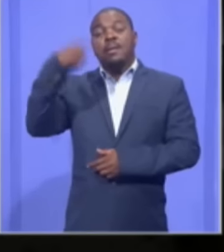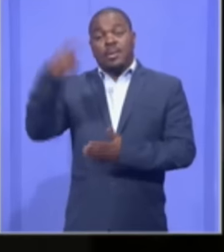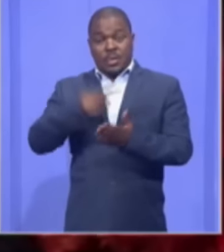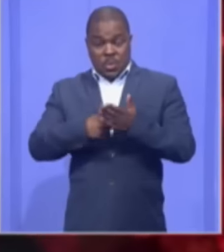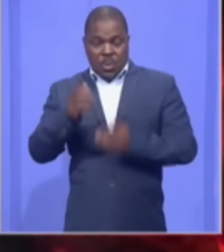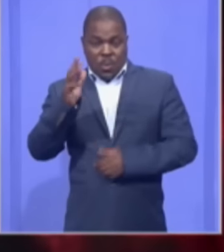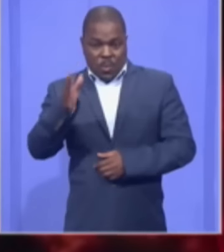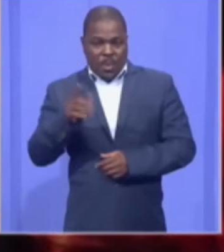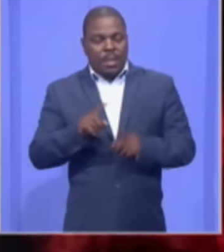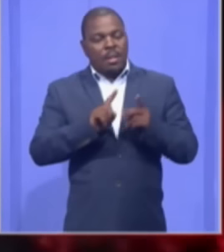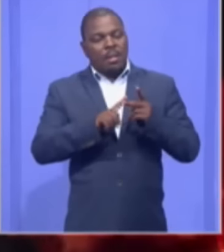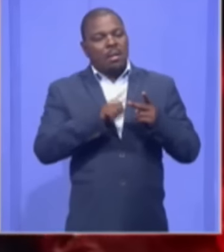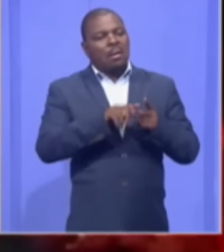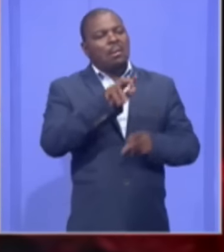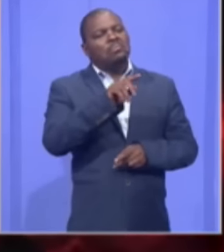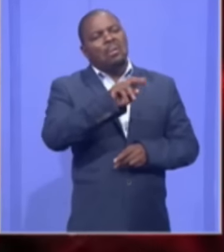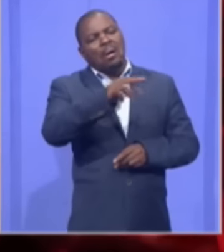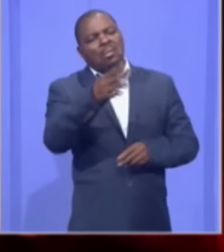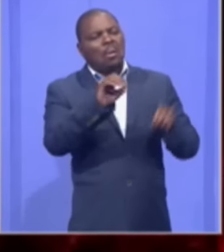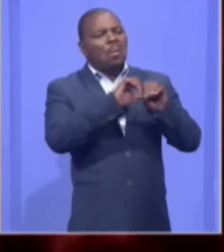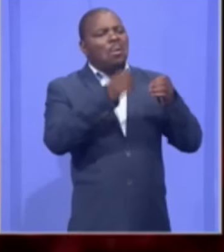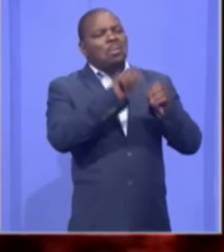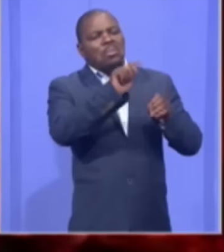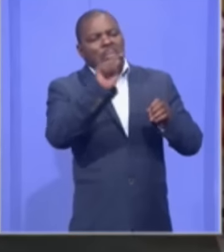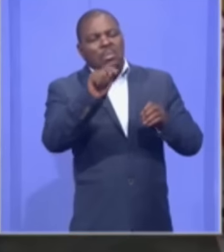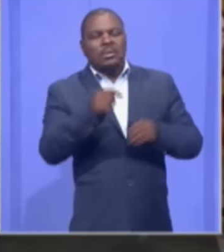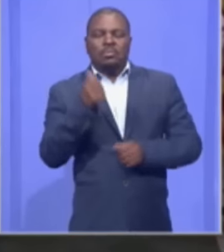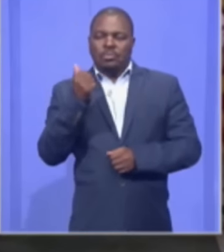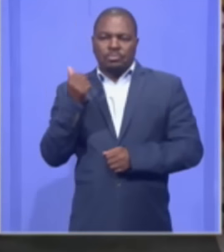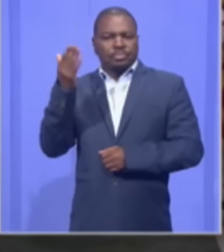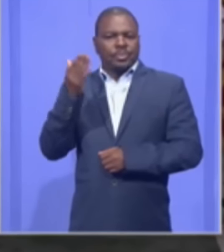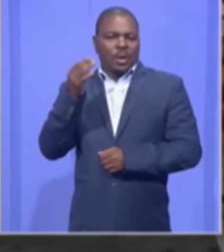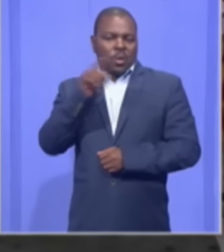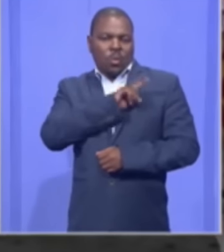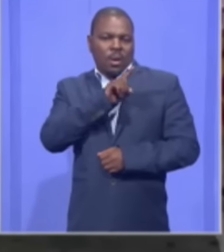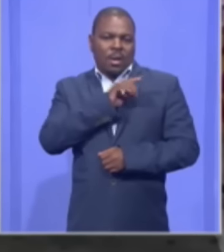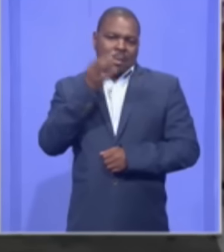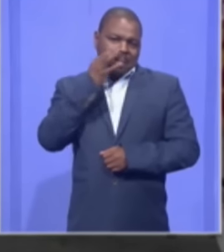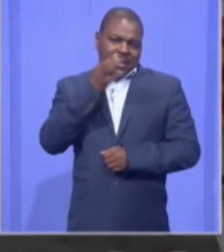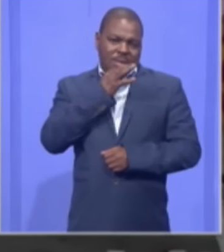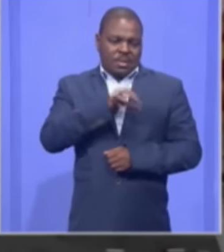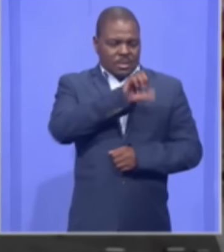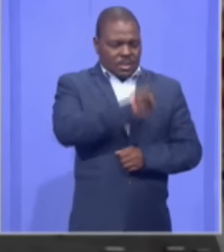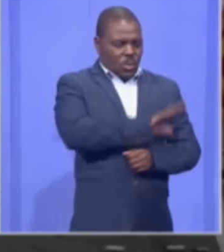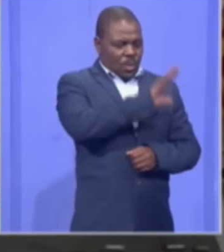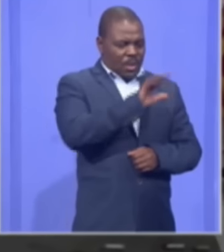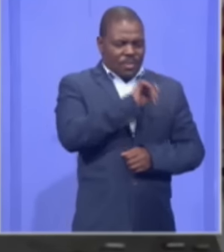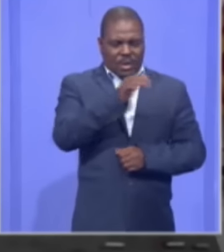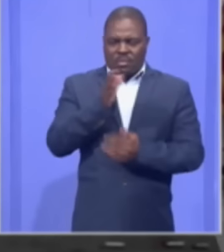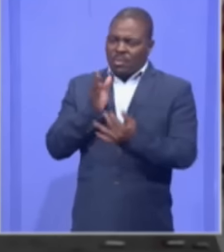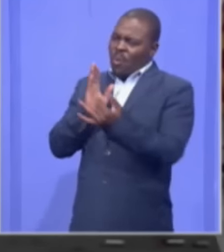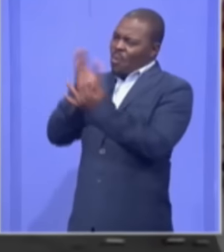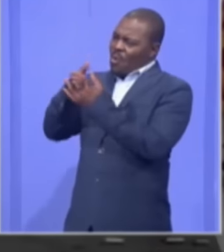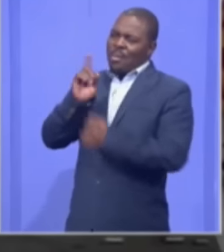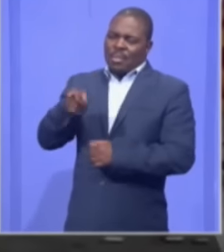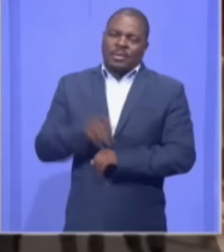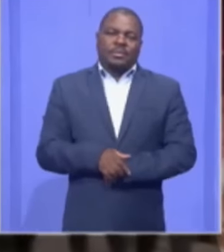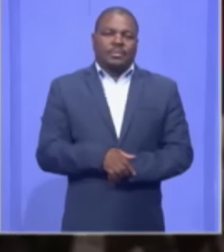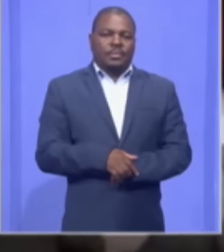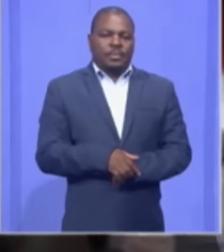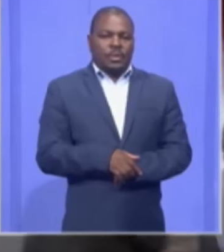mekgatlo eo e seng ya mmuso e tekile boipiletso ba hore Afrika Borwa e namole. We're watching very closely what